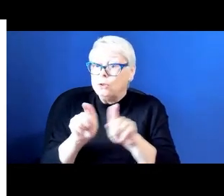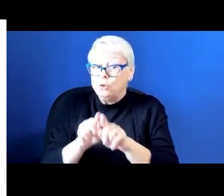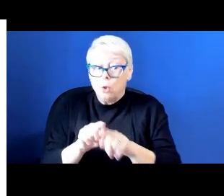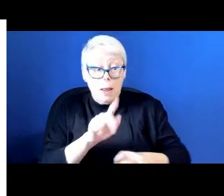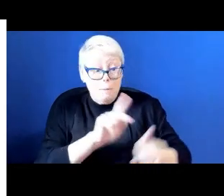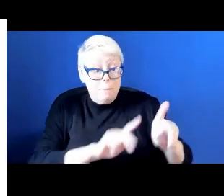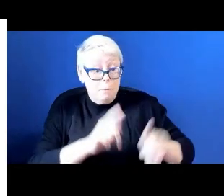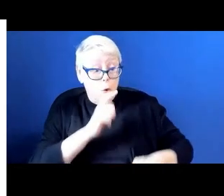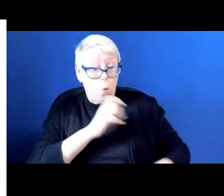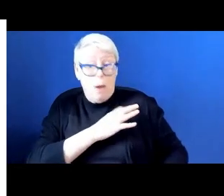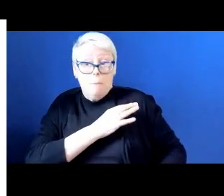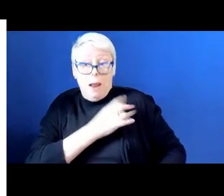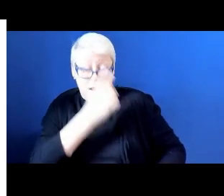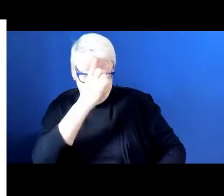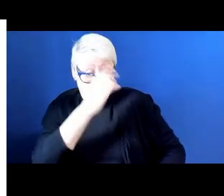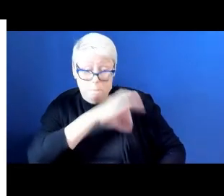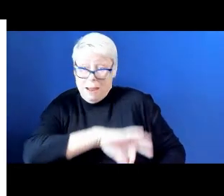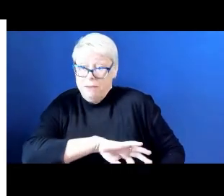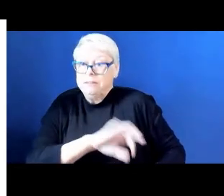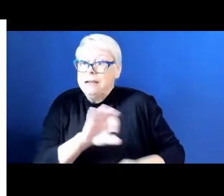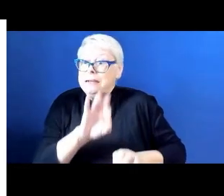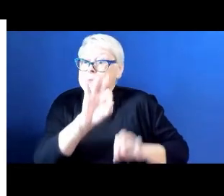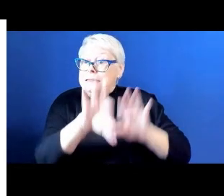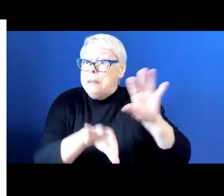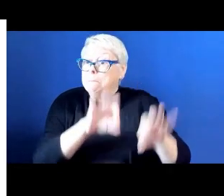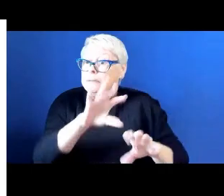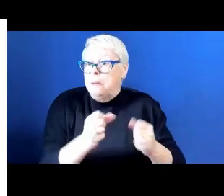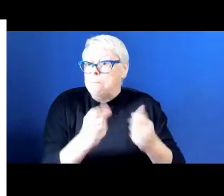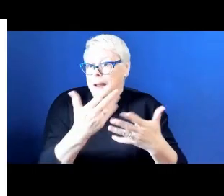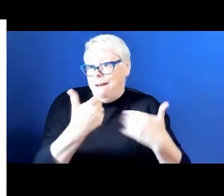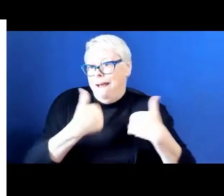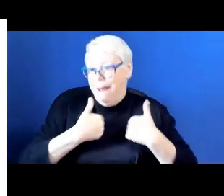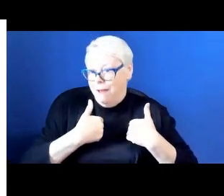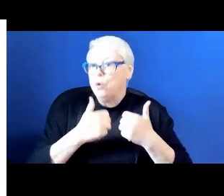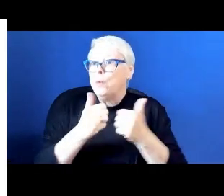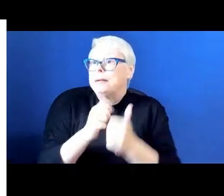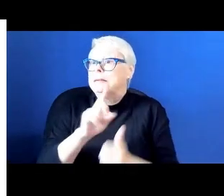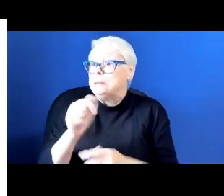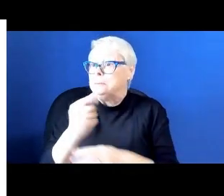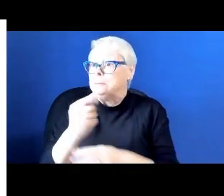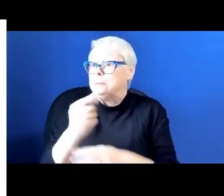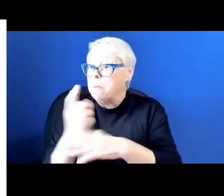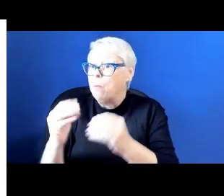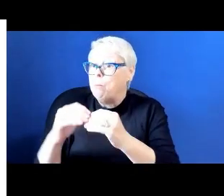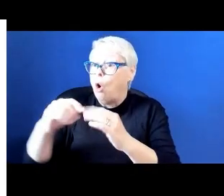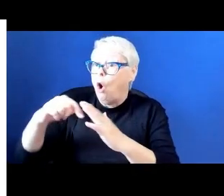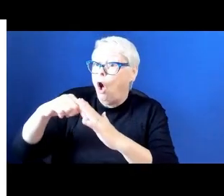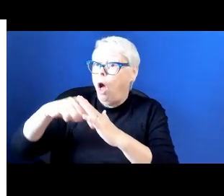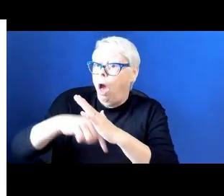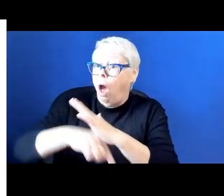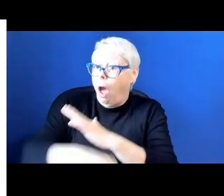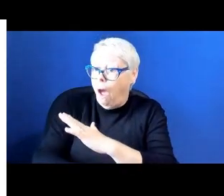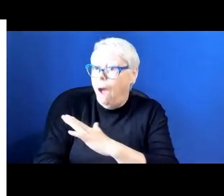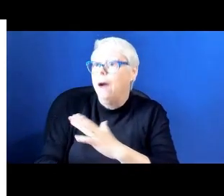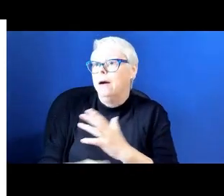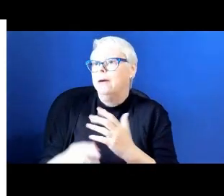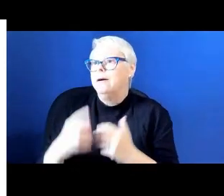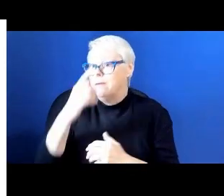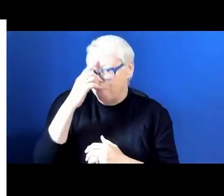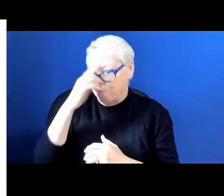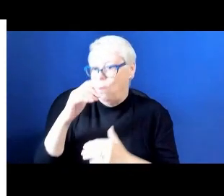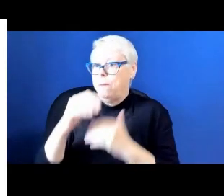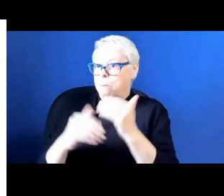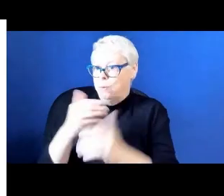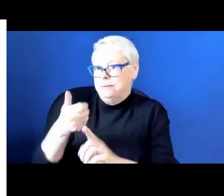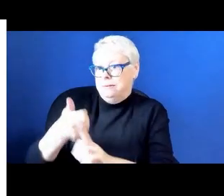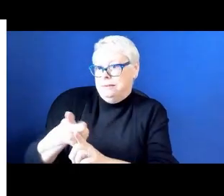for benefits, especially the Disability Benefits Compass, which are more details on the benefits application process